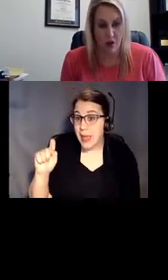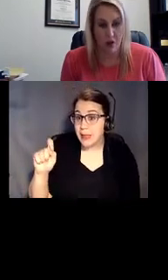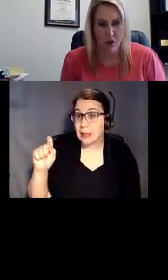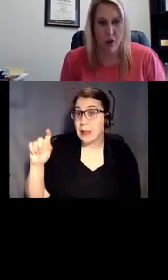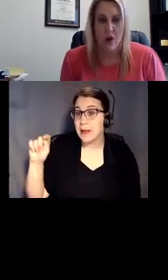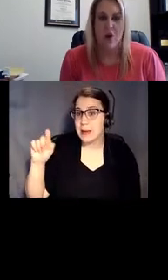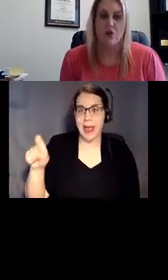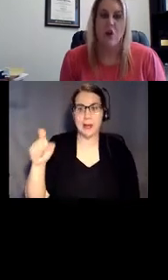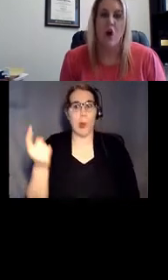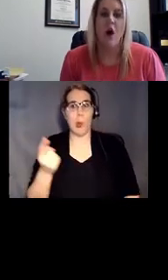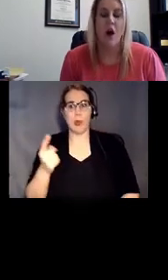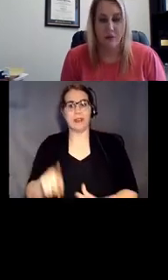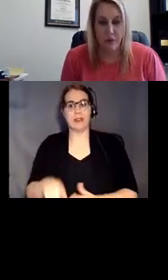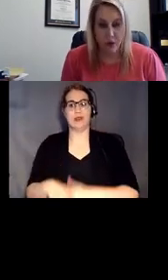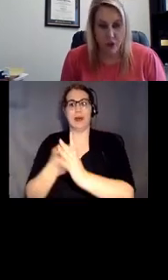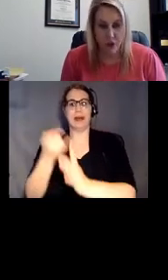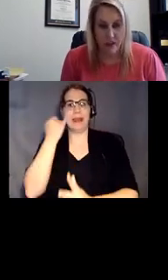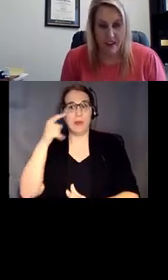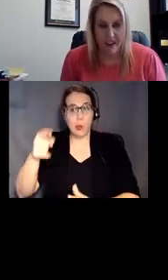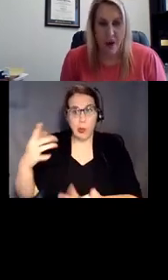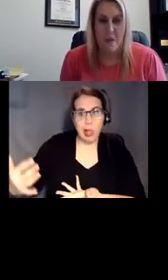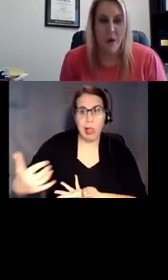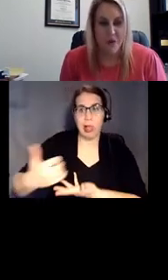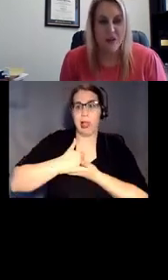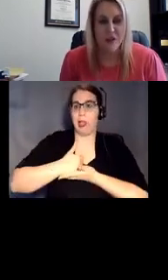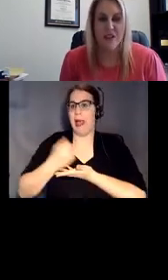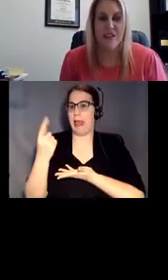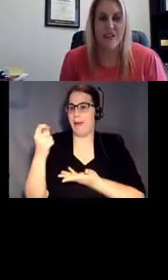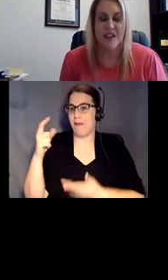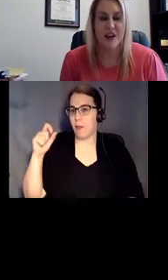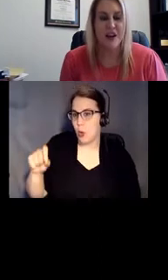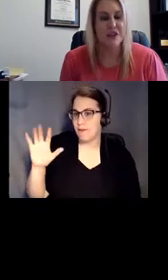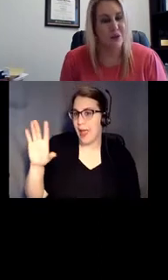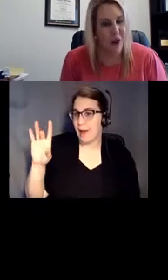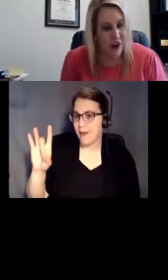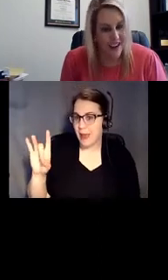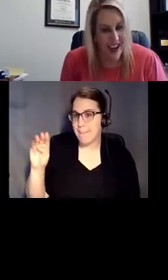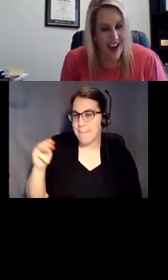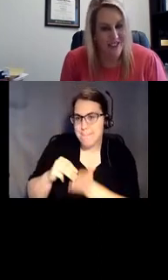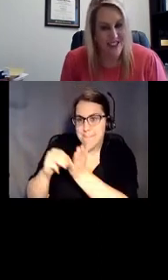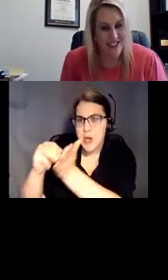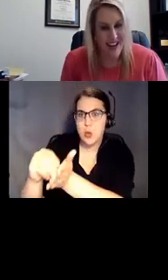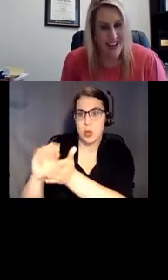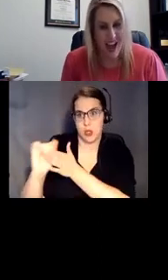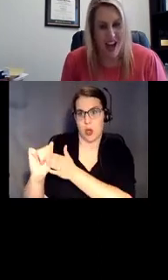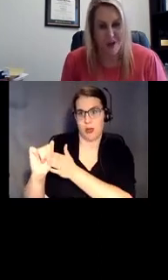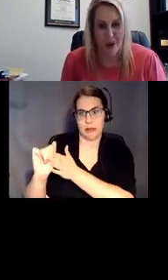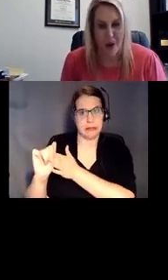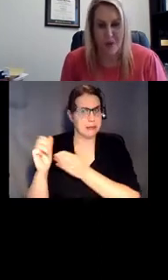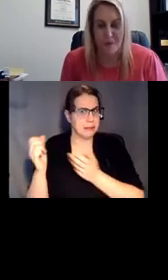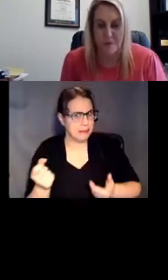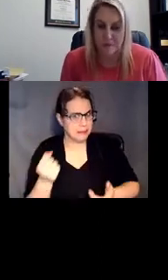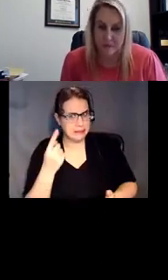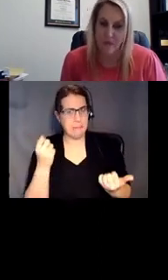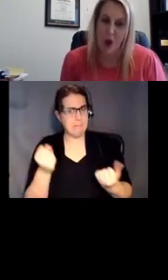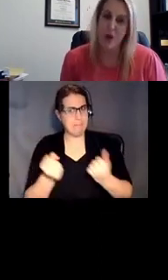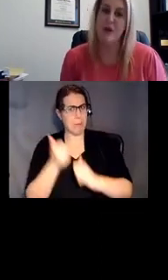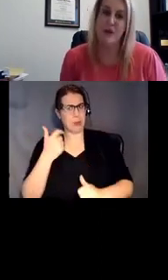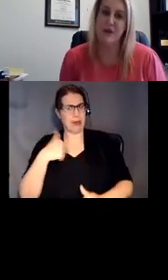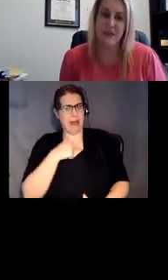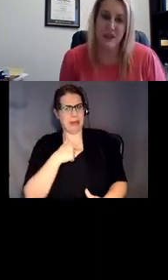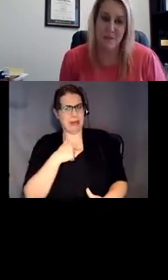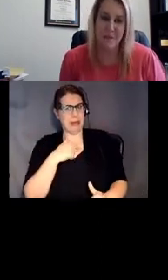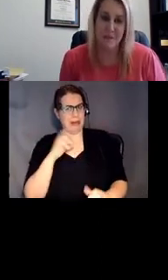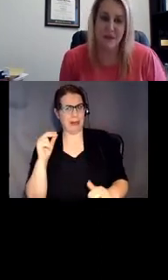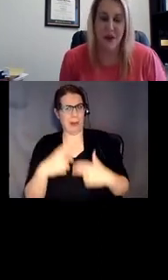million. So unfortunately, most of us in this area do not have an estate tax problem, although